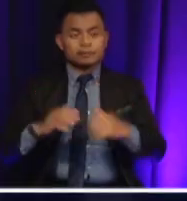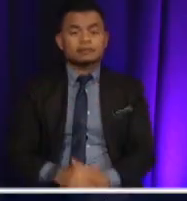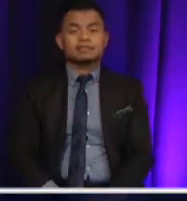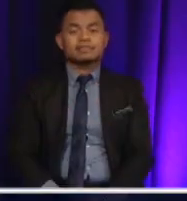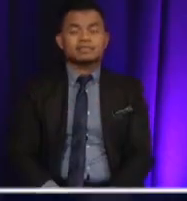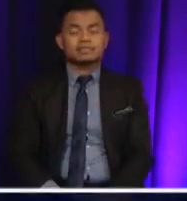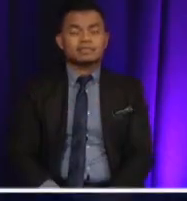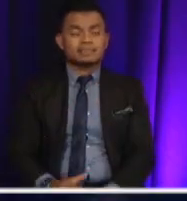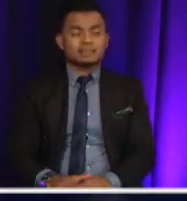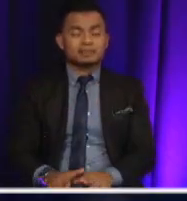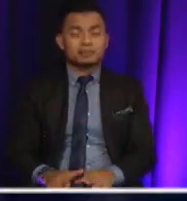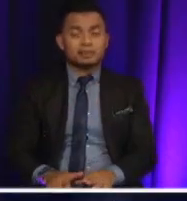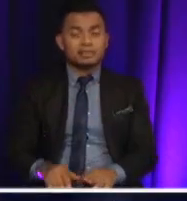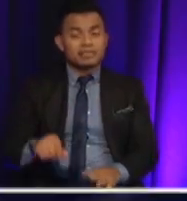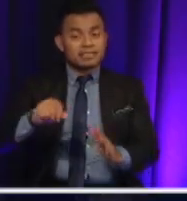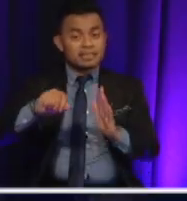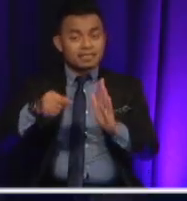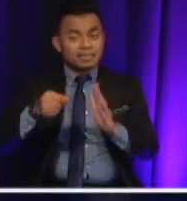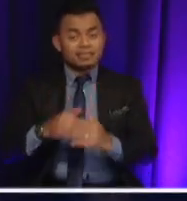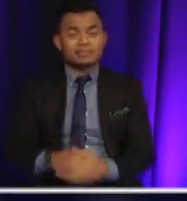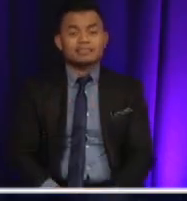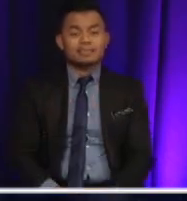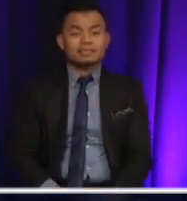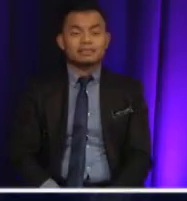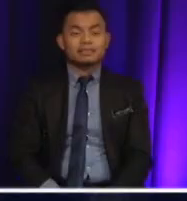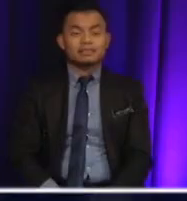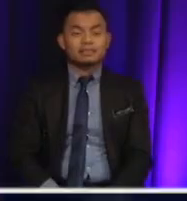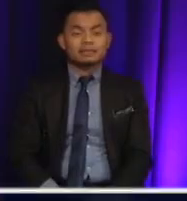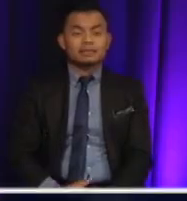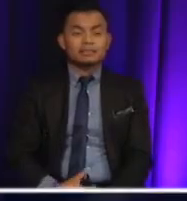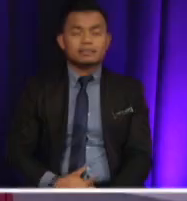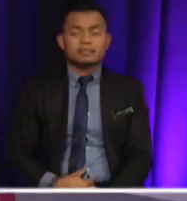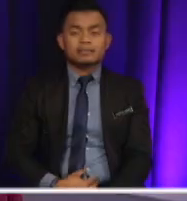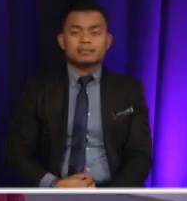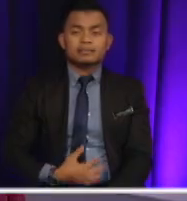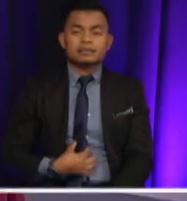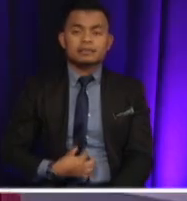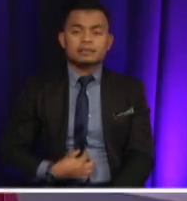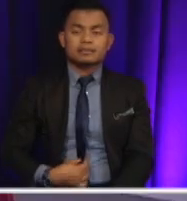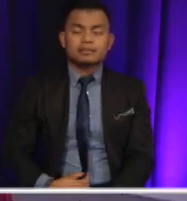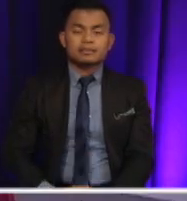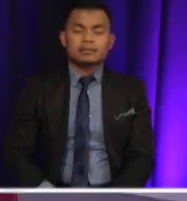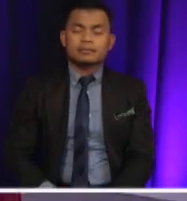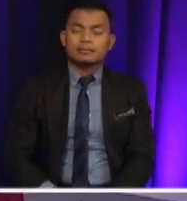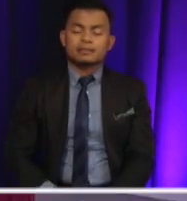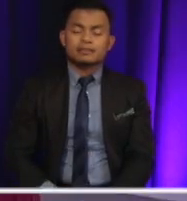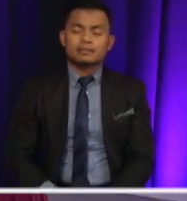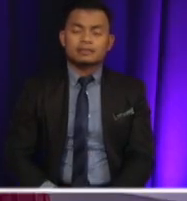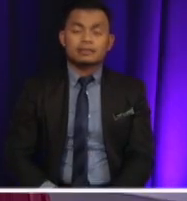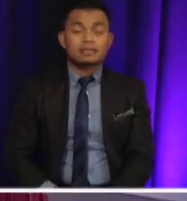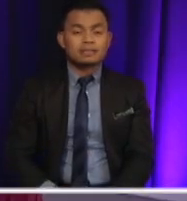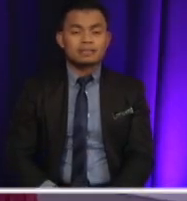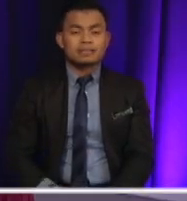move. Exactly. Start. Yes, a very good word you choose to use, move, because that word is related to